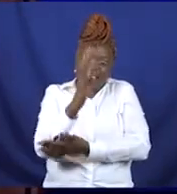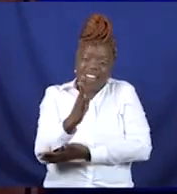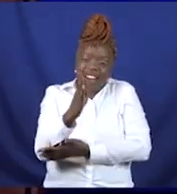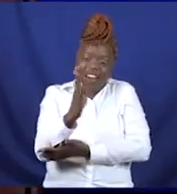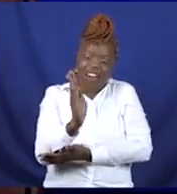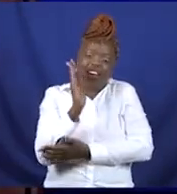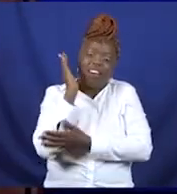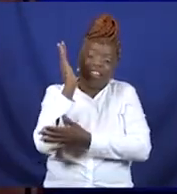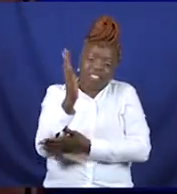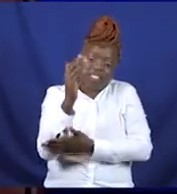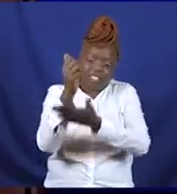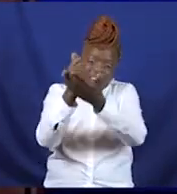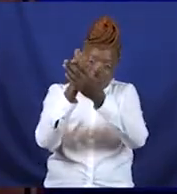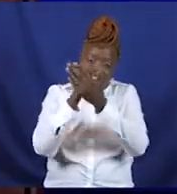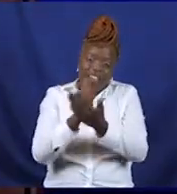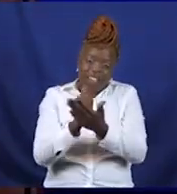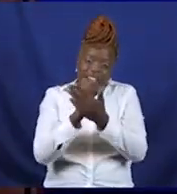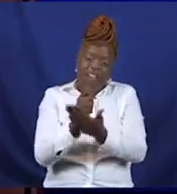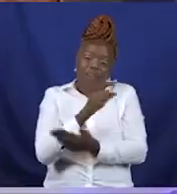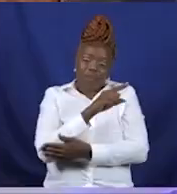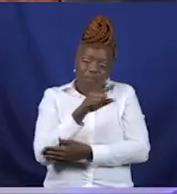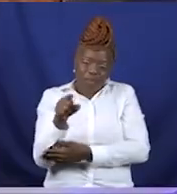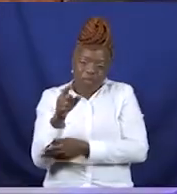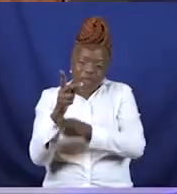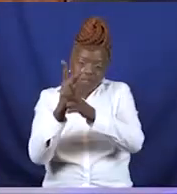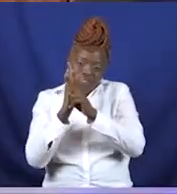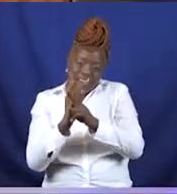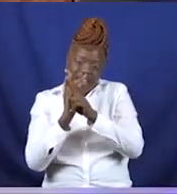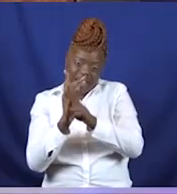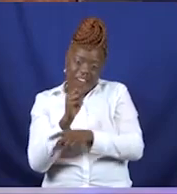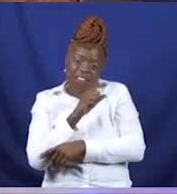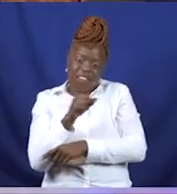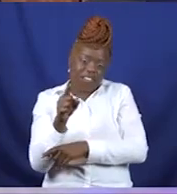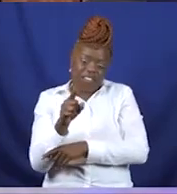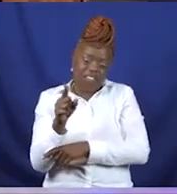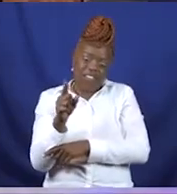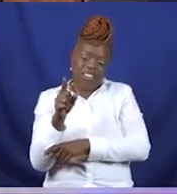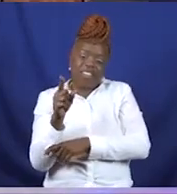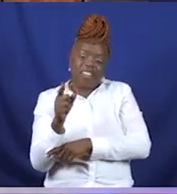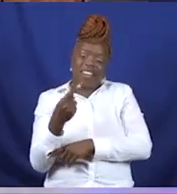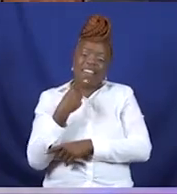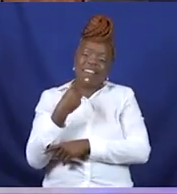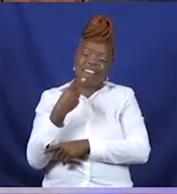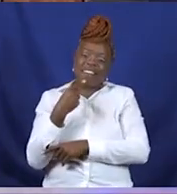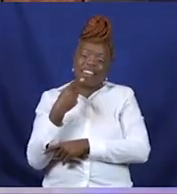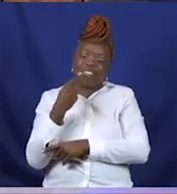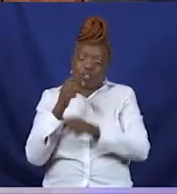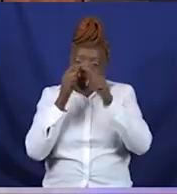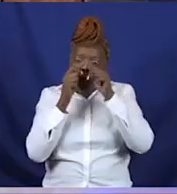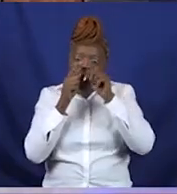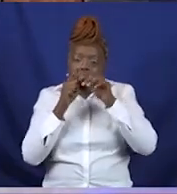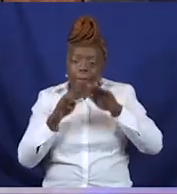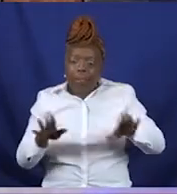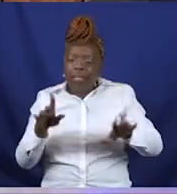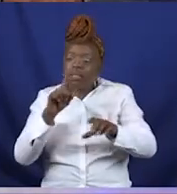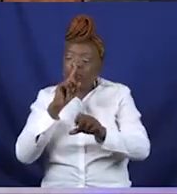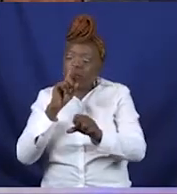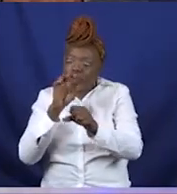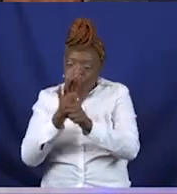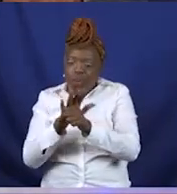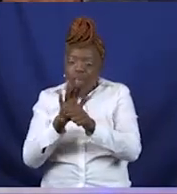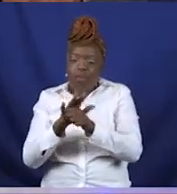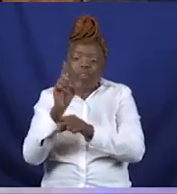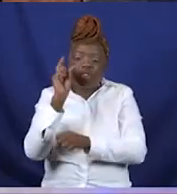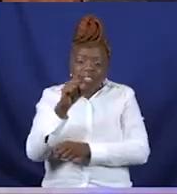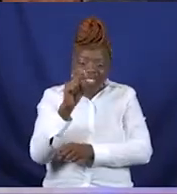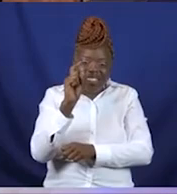God will take care of you. But that's not the hymn I've been trying to get through. I told you about blessed assurance. You